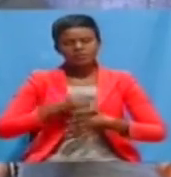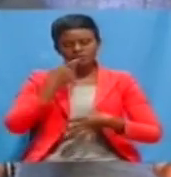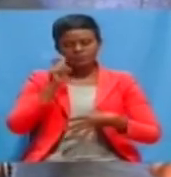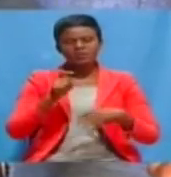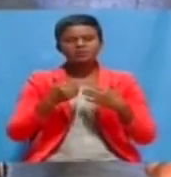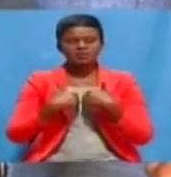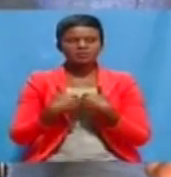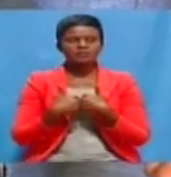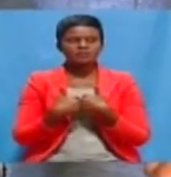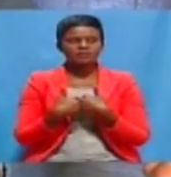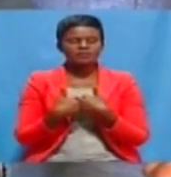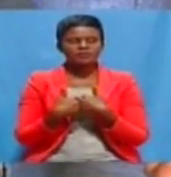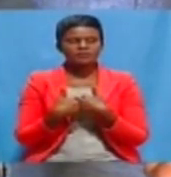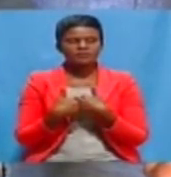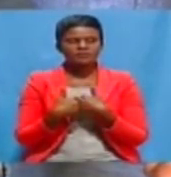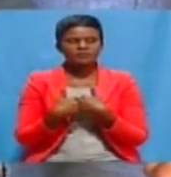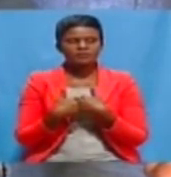was extremely useful for me.